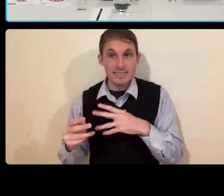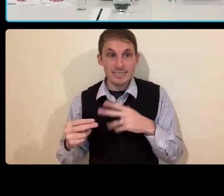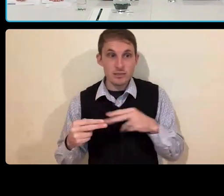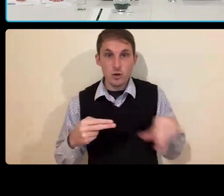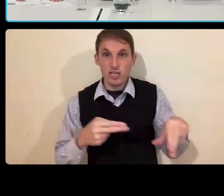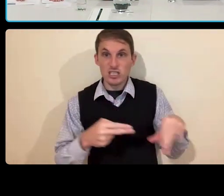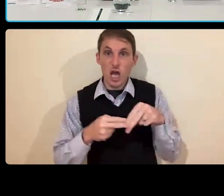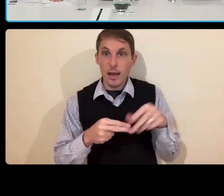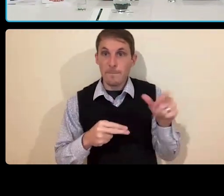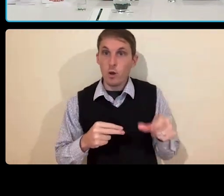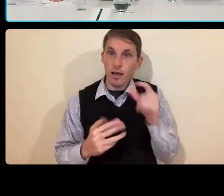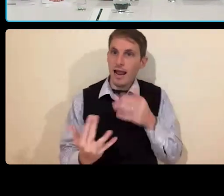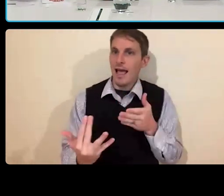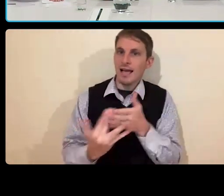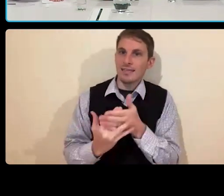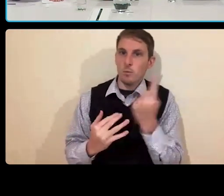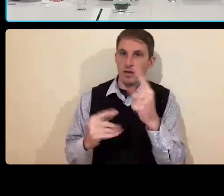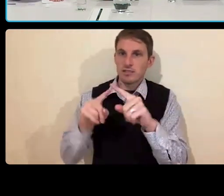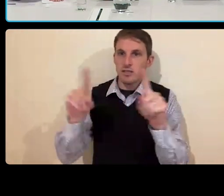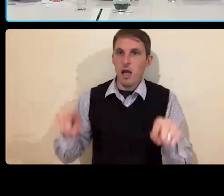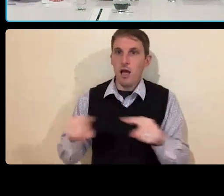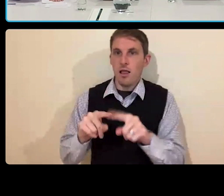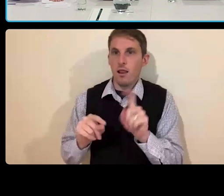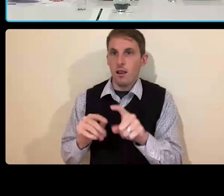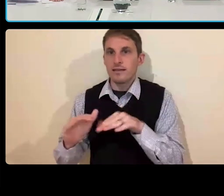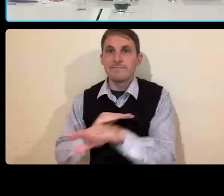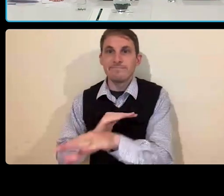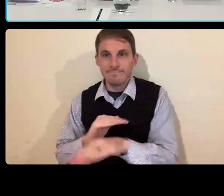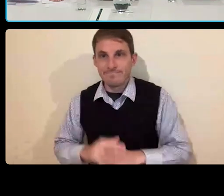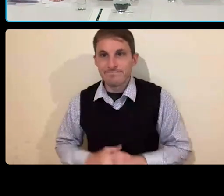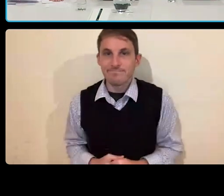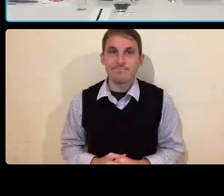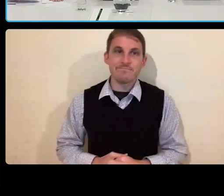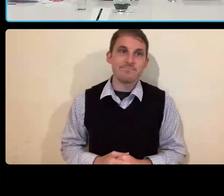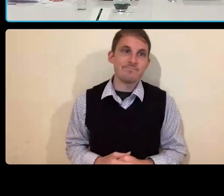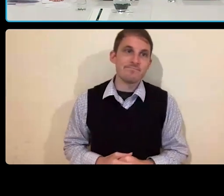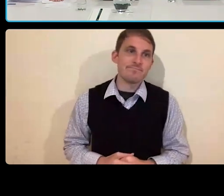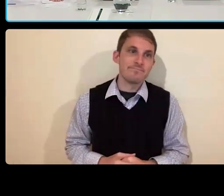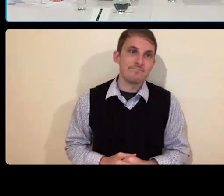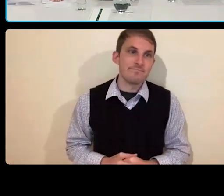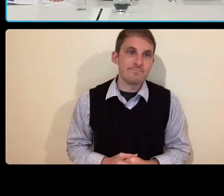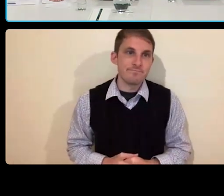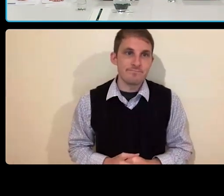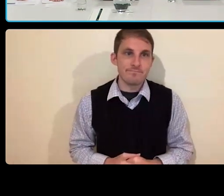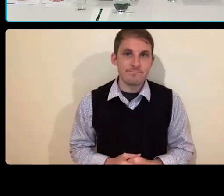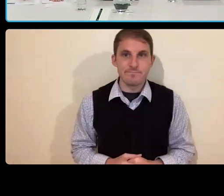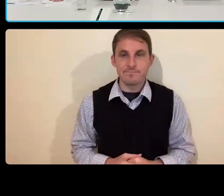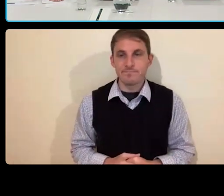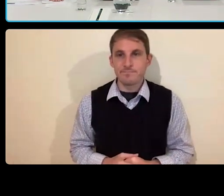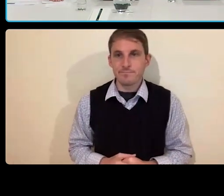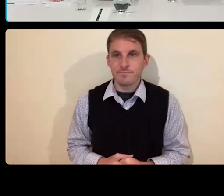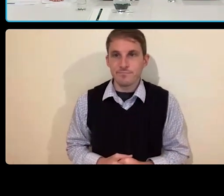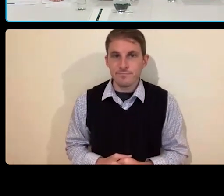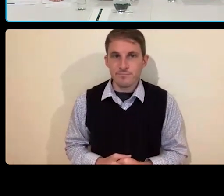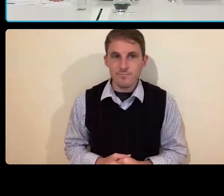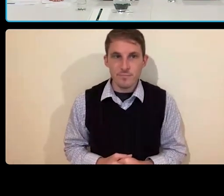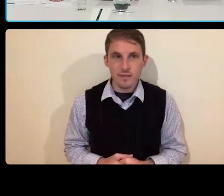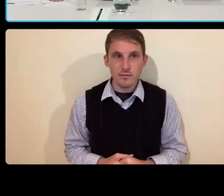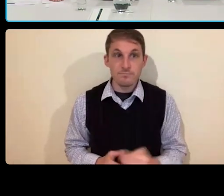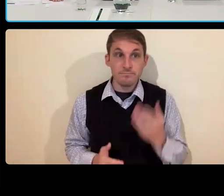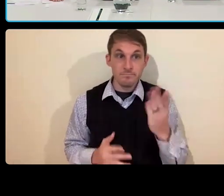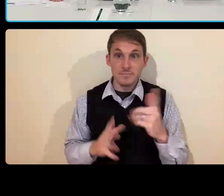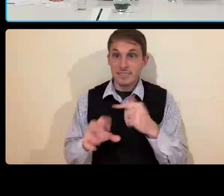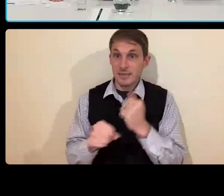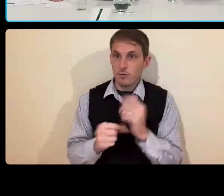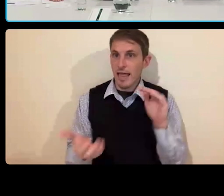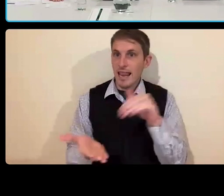will then be able to access that tile. So here's an example of the landing